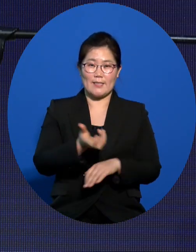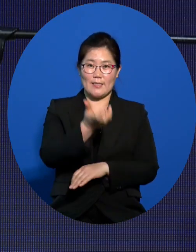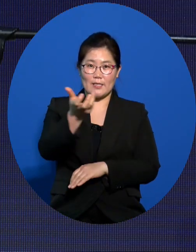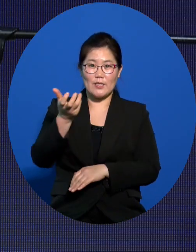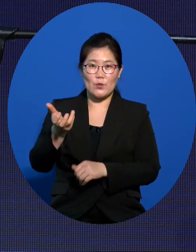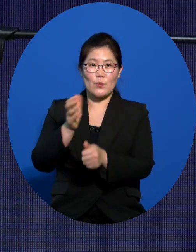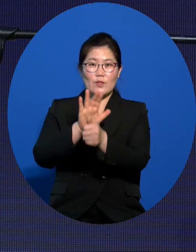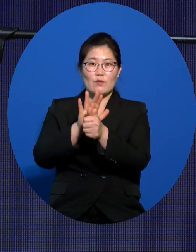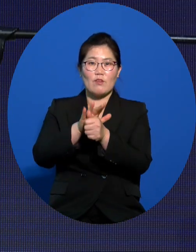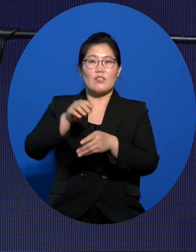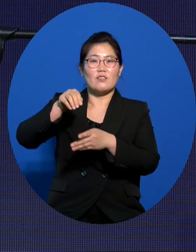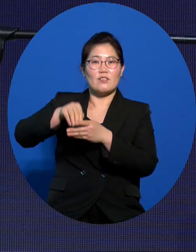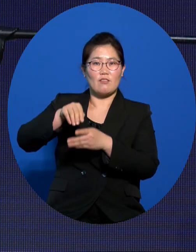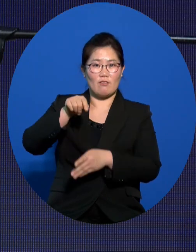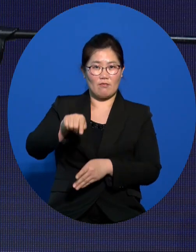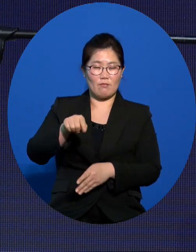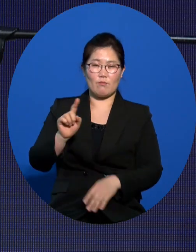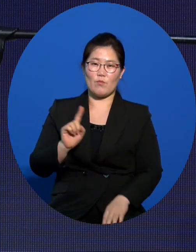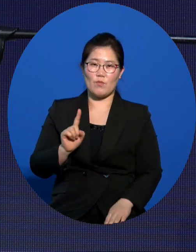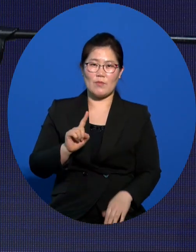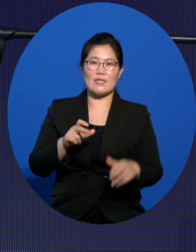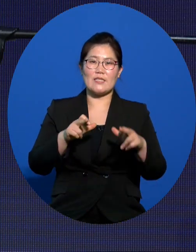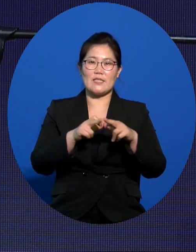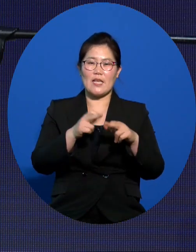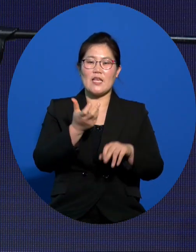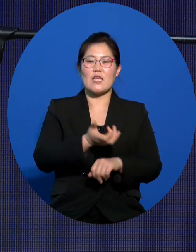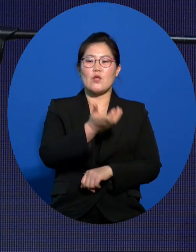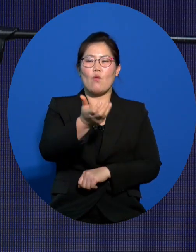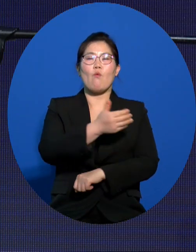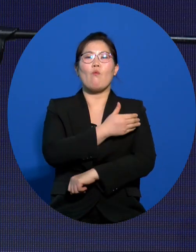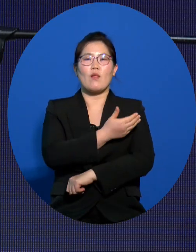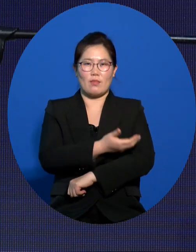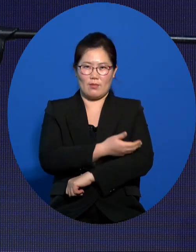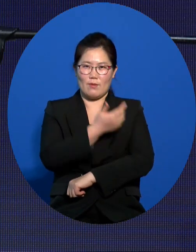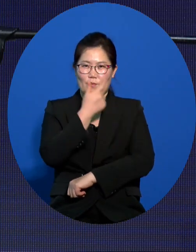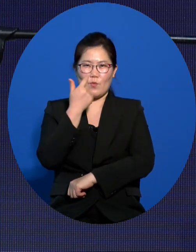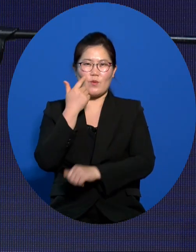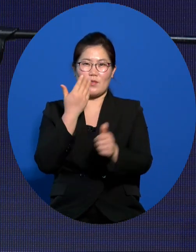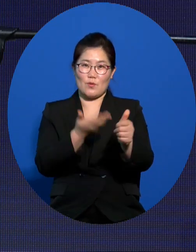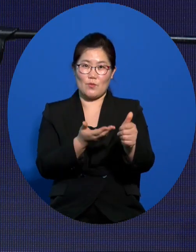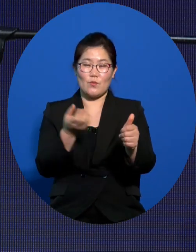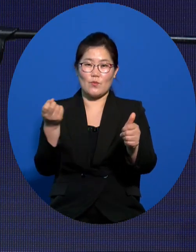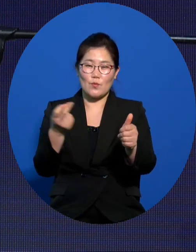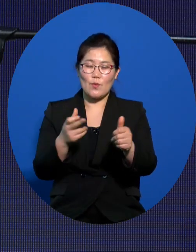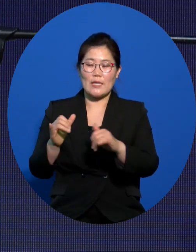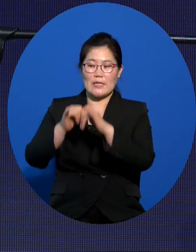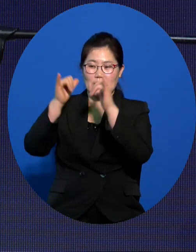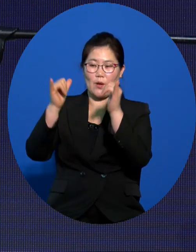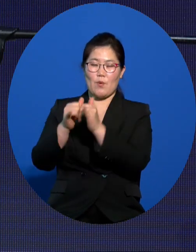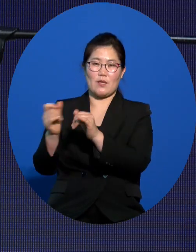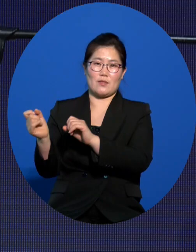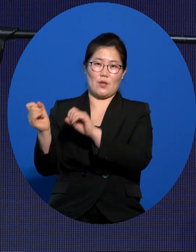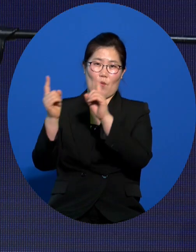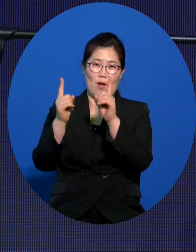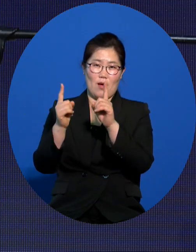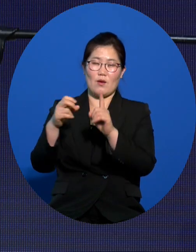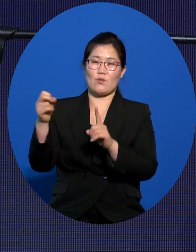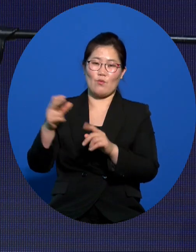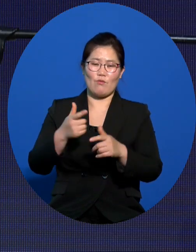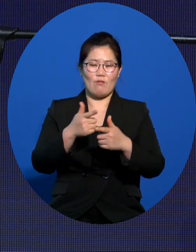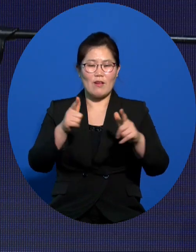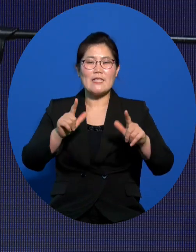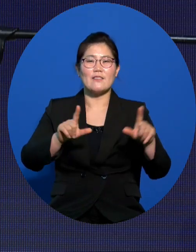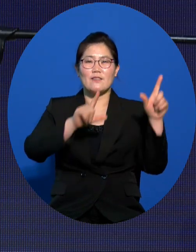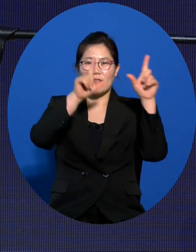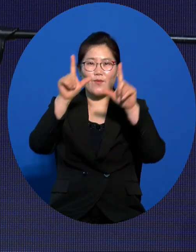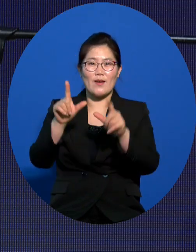purpose for operating and the definition of the Mobility Transportation Support Center for Persons with Disabilities, the Mobility Support Center for